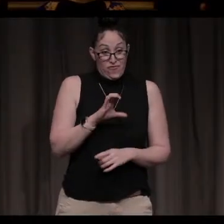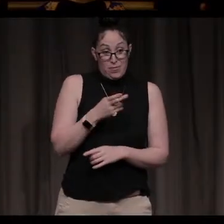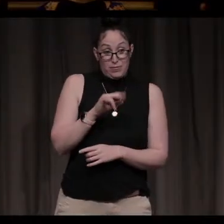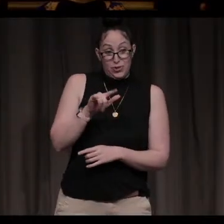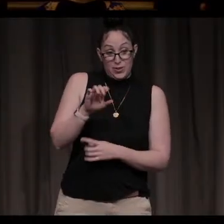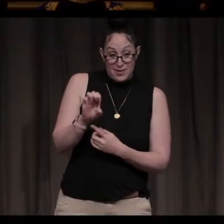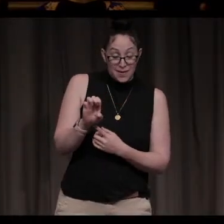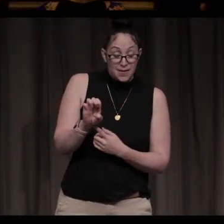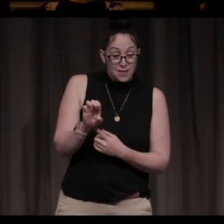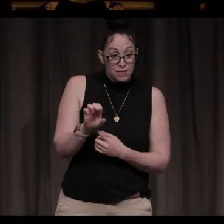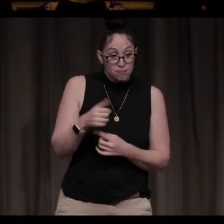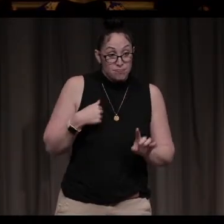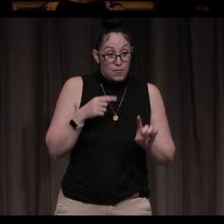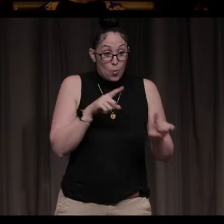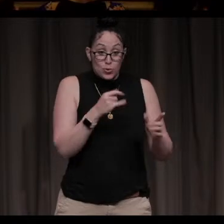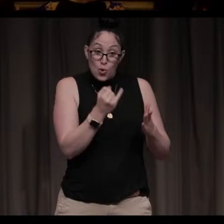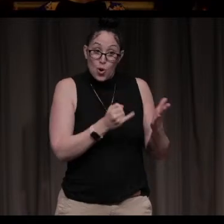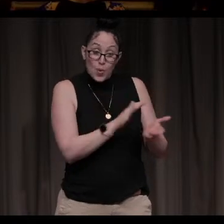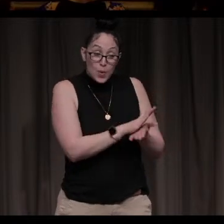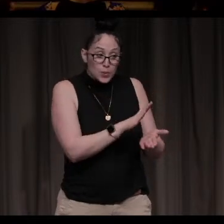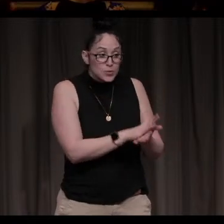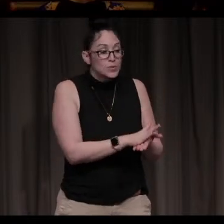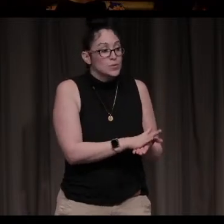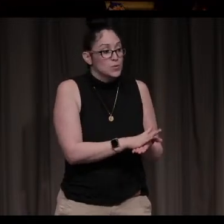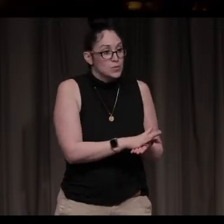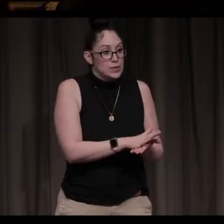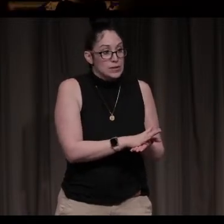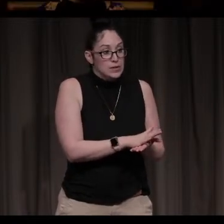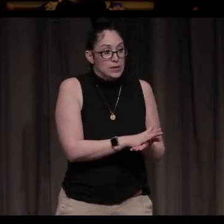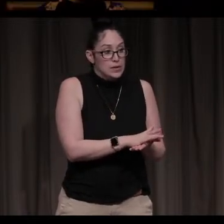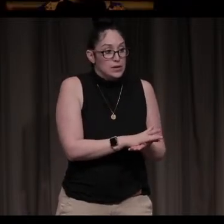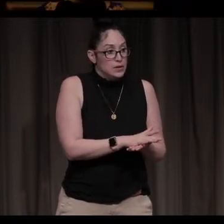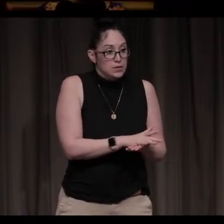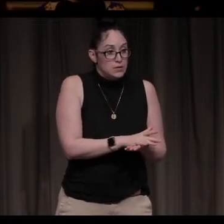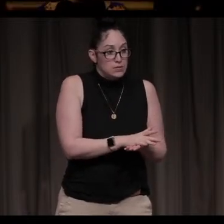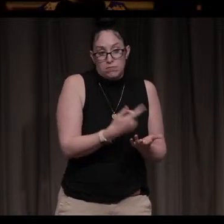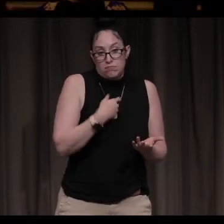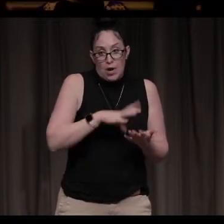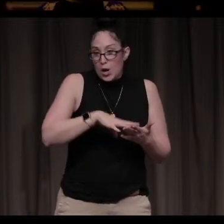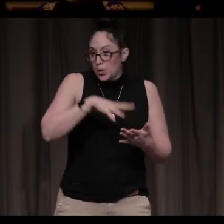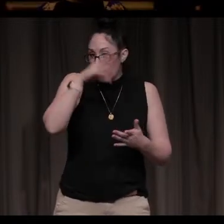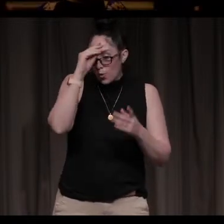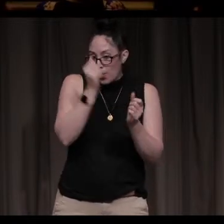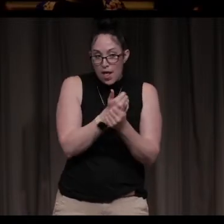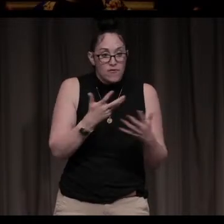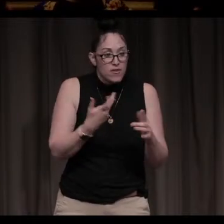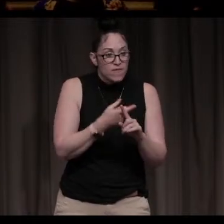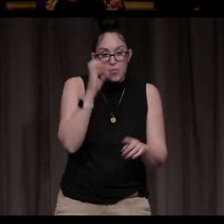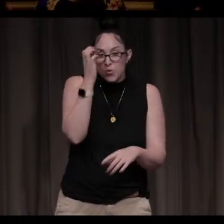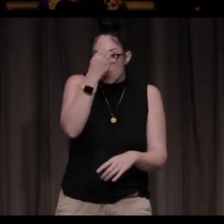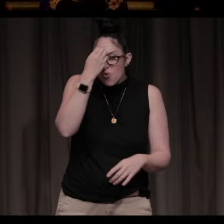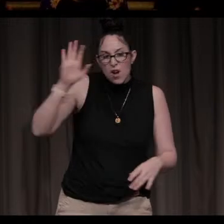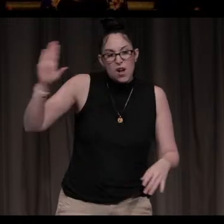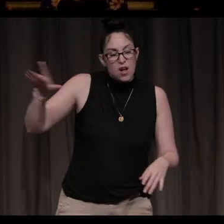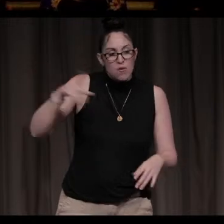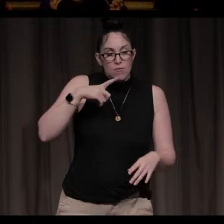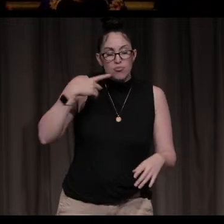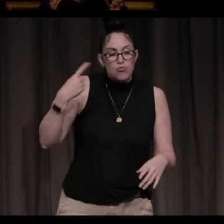I went to art school, they will teach us, I had to learn everything from Europe, everything from